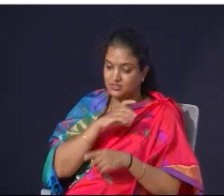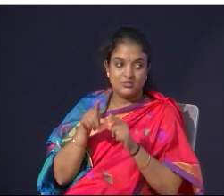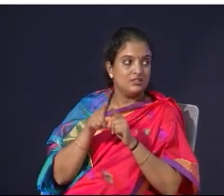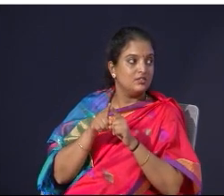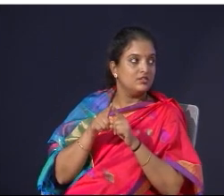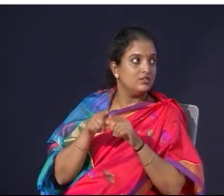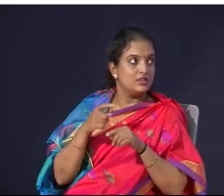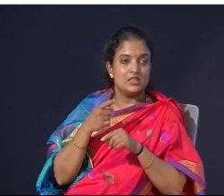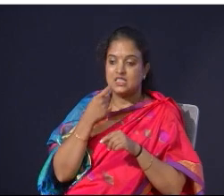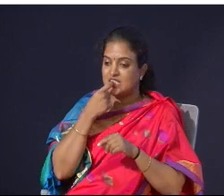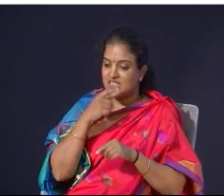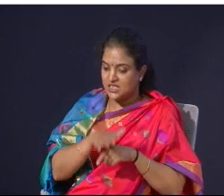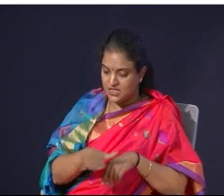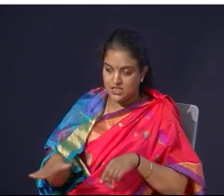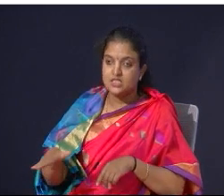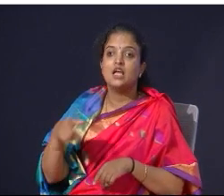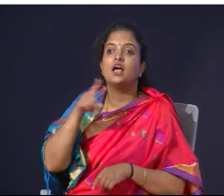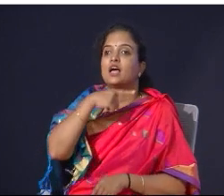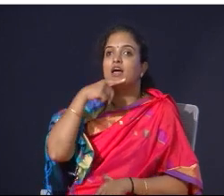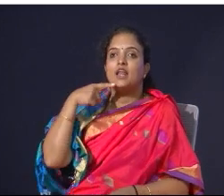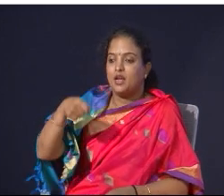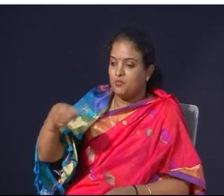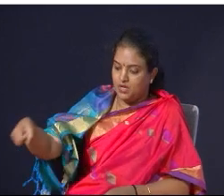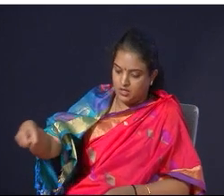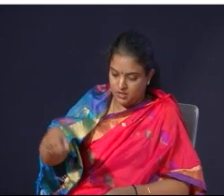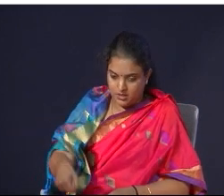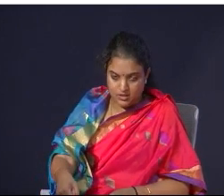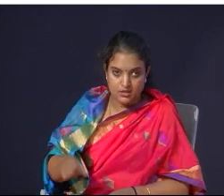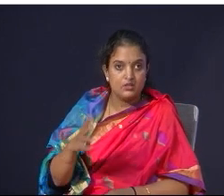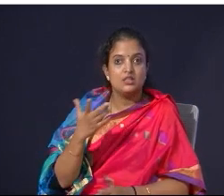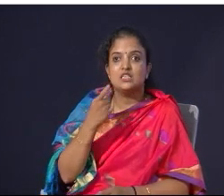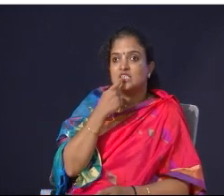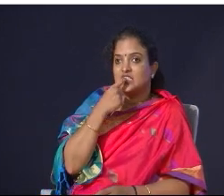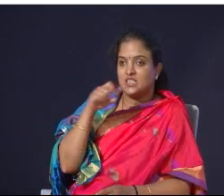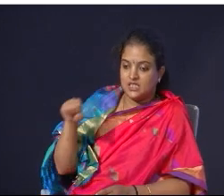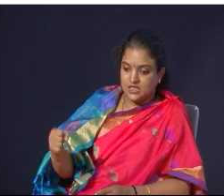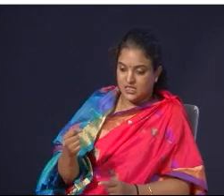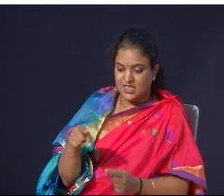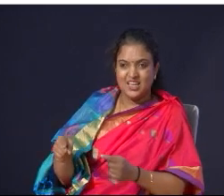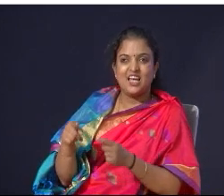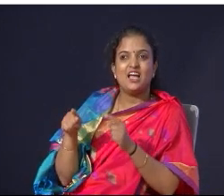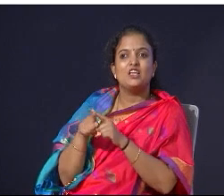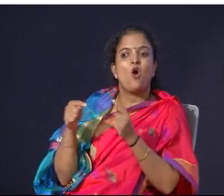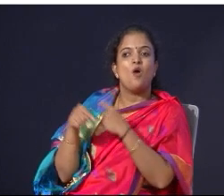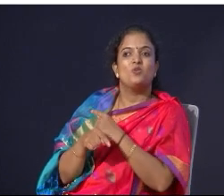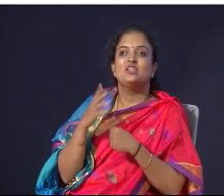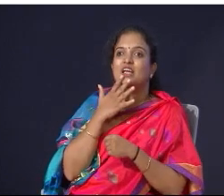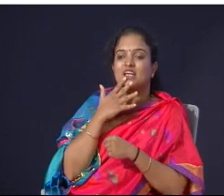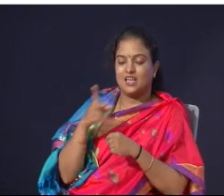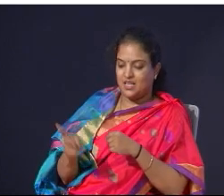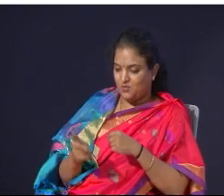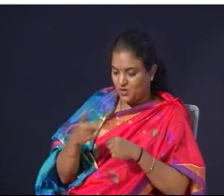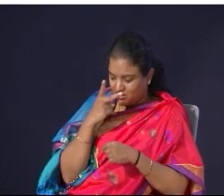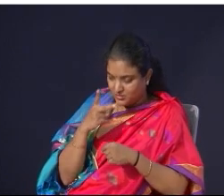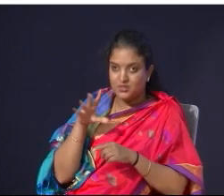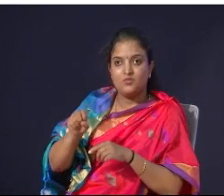tiles are white, you can bring a red bucket and maybe a white mug, so there's contrast, and then he can do it himself. If there